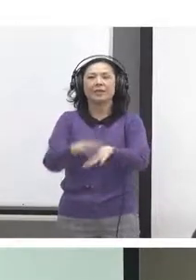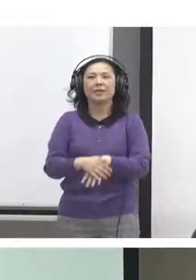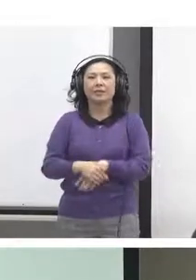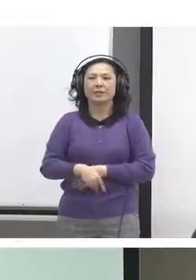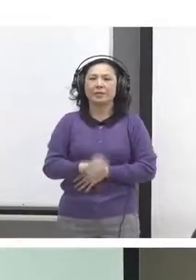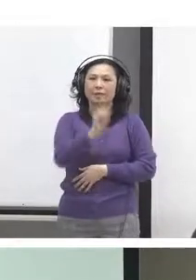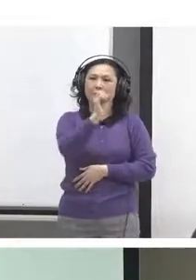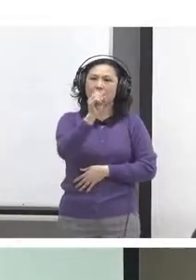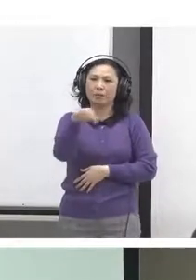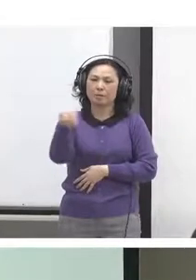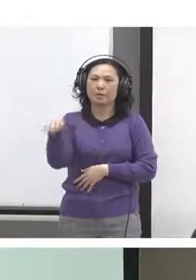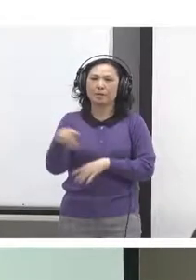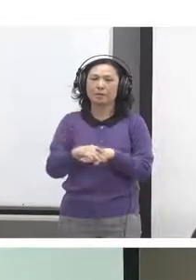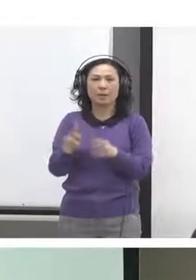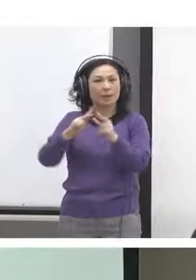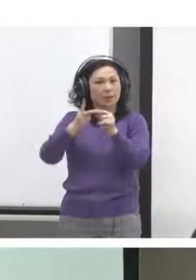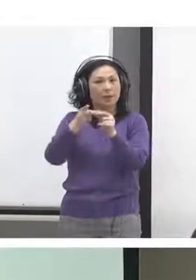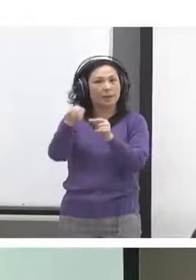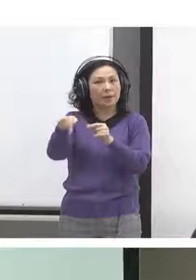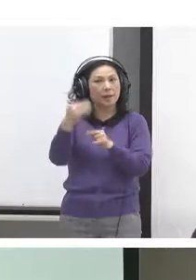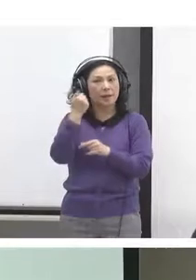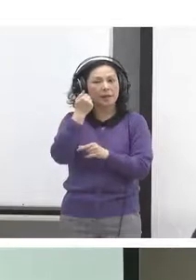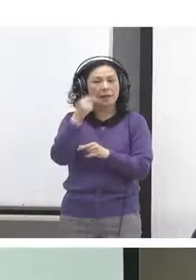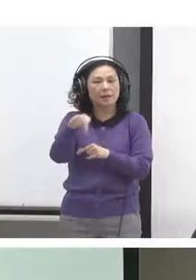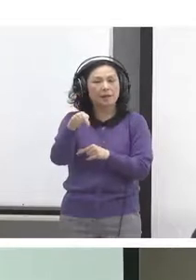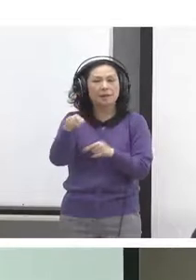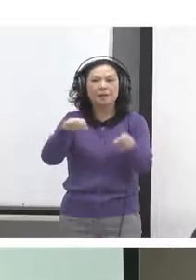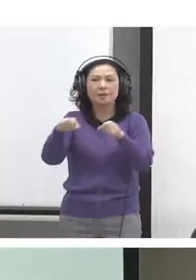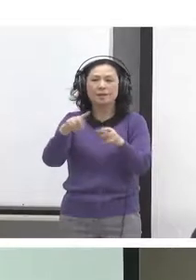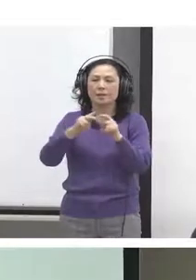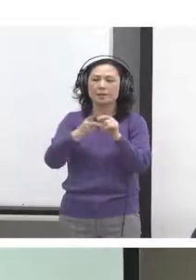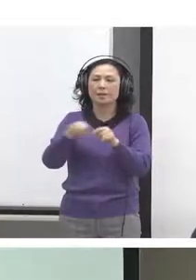some partners. We were